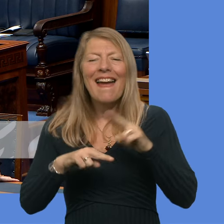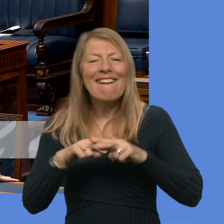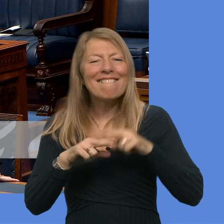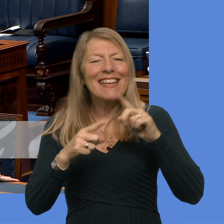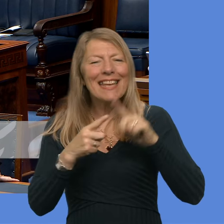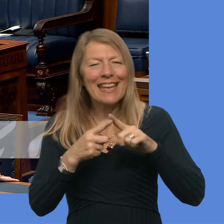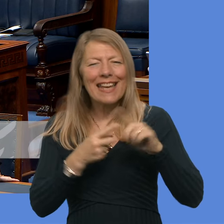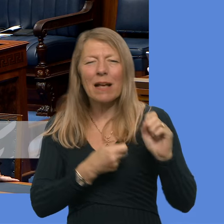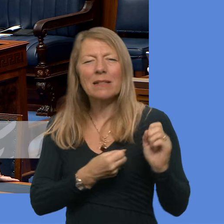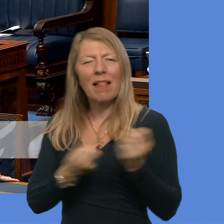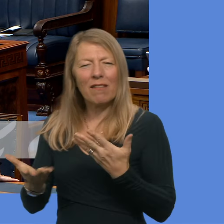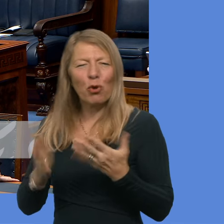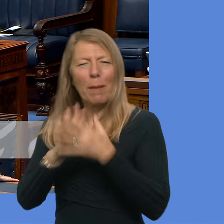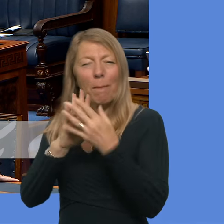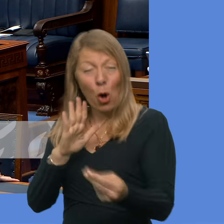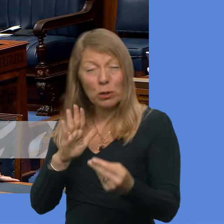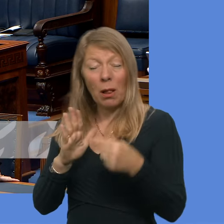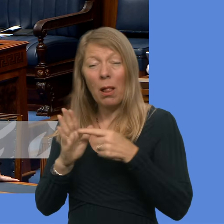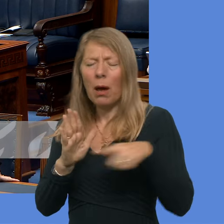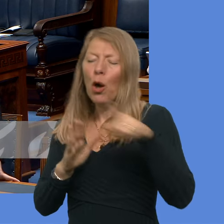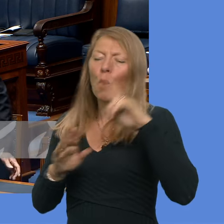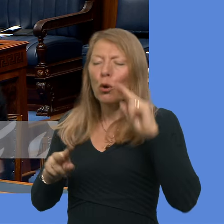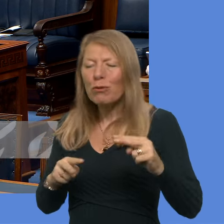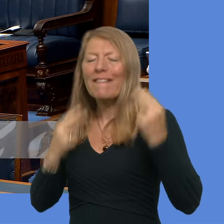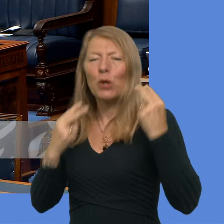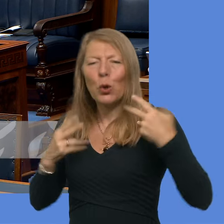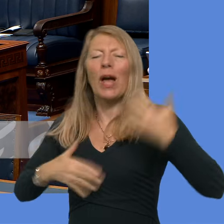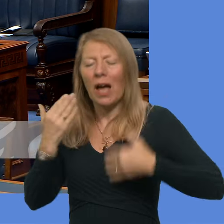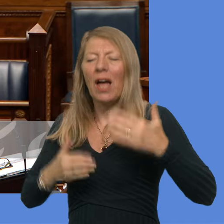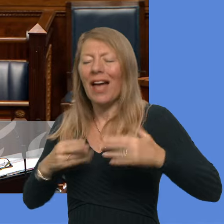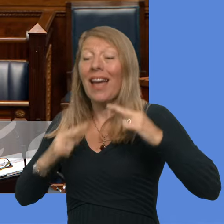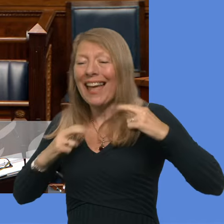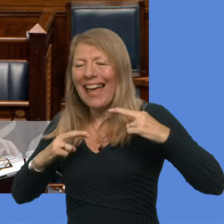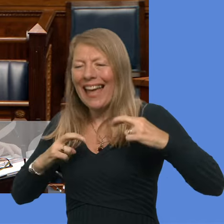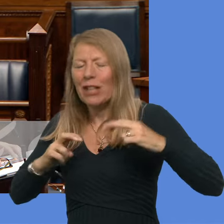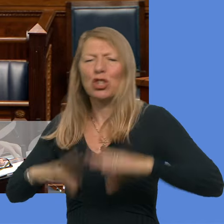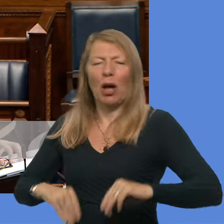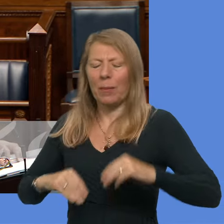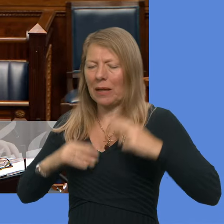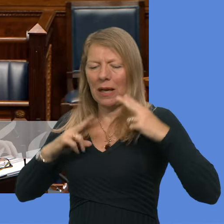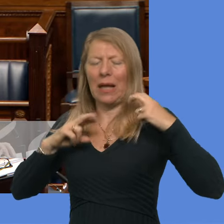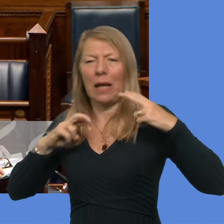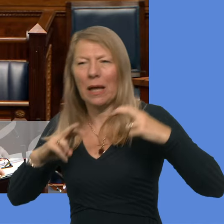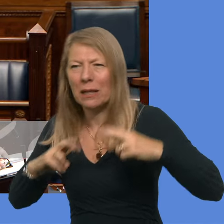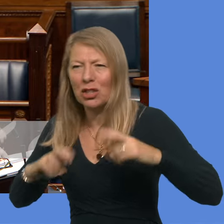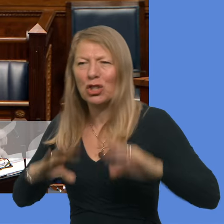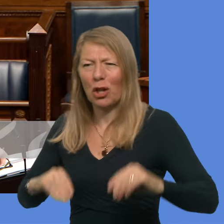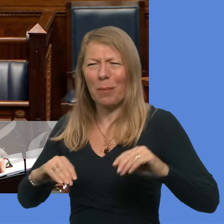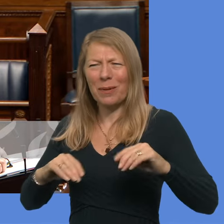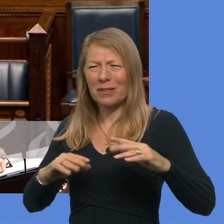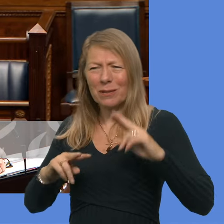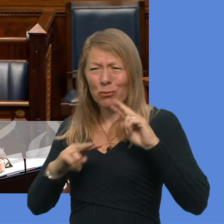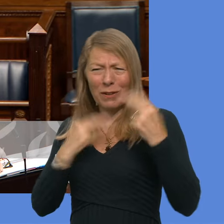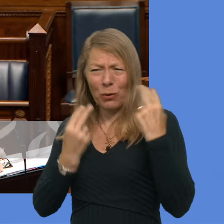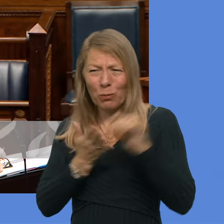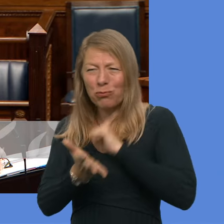what does his department intend to do in terms of bringing that to a conclusion? Minister. Yes, there's no doubt there have been difficulties there. My